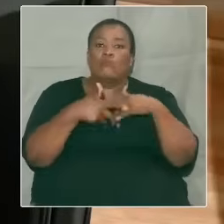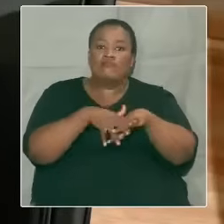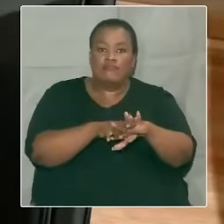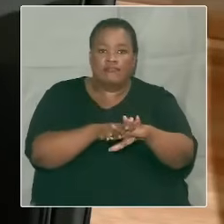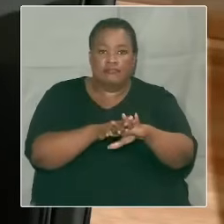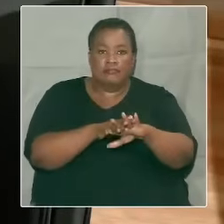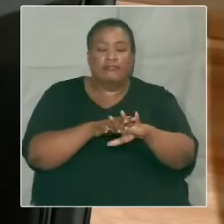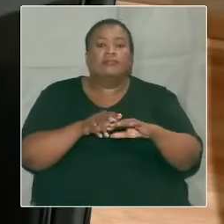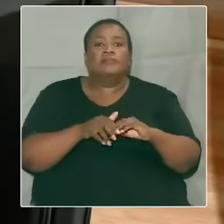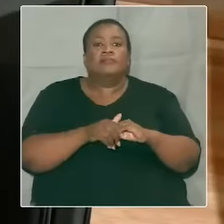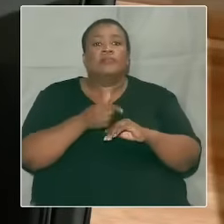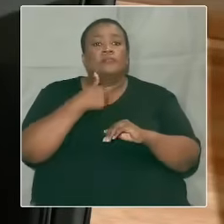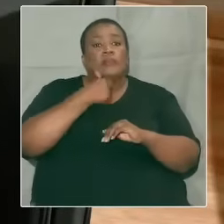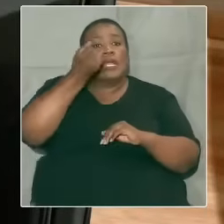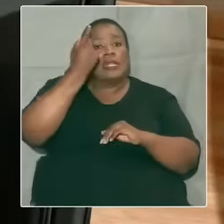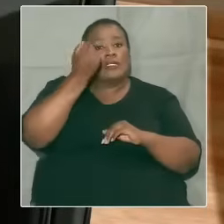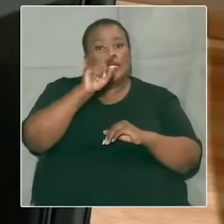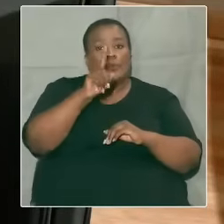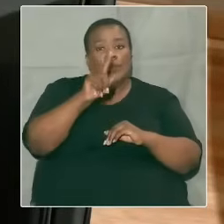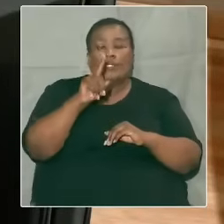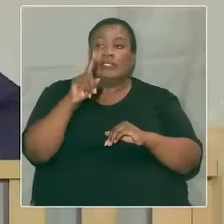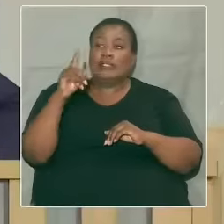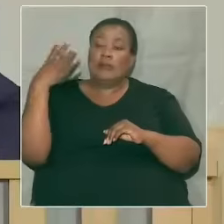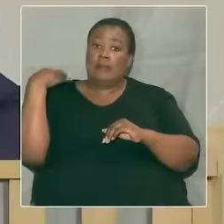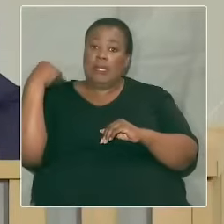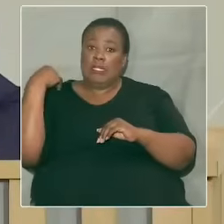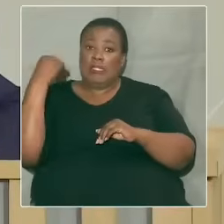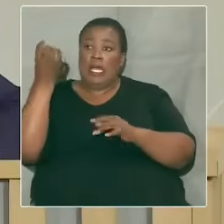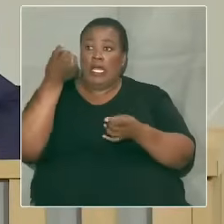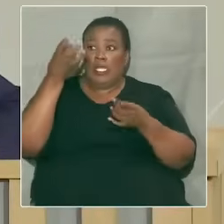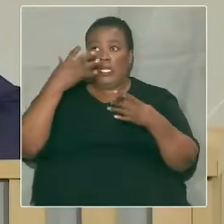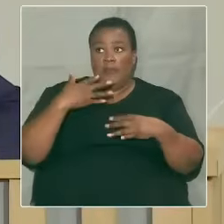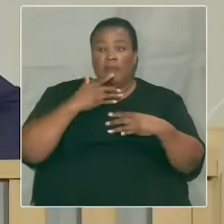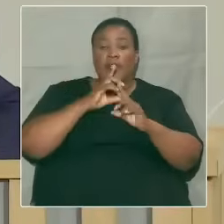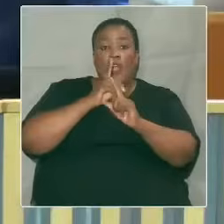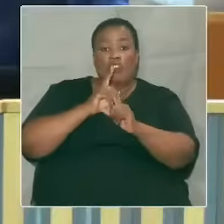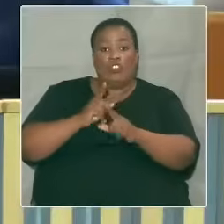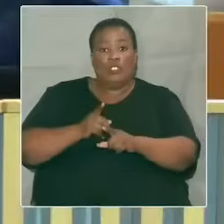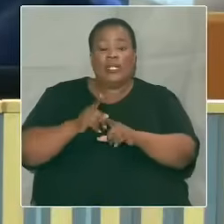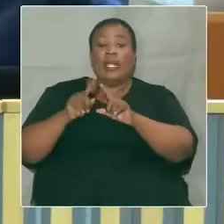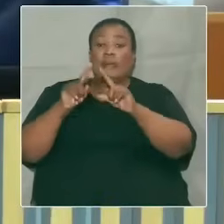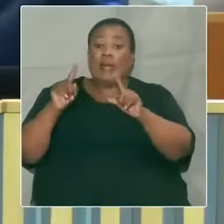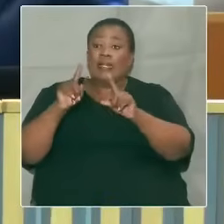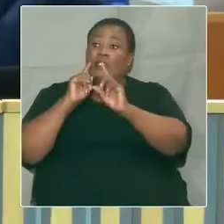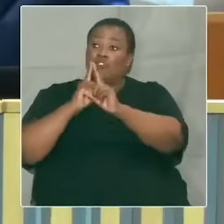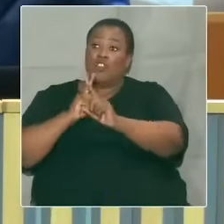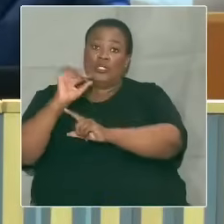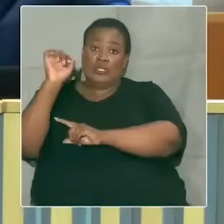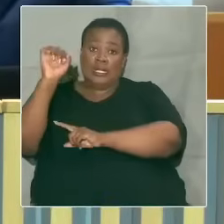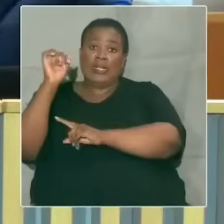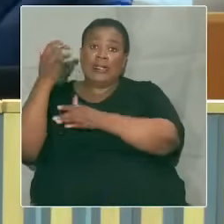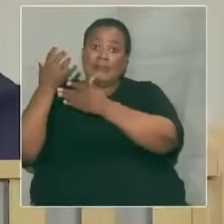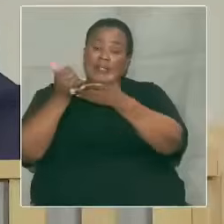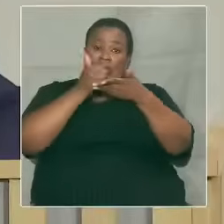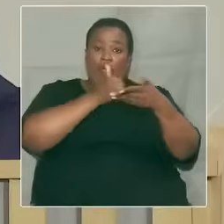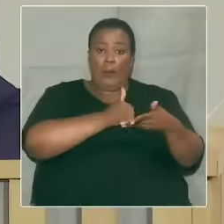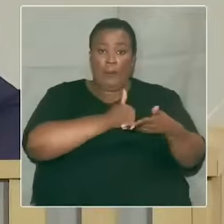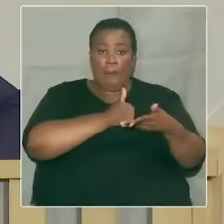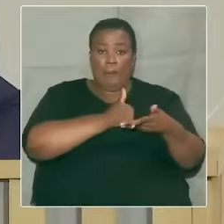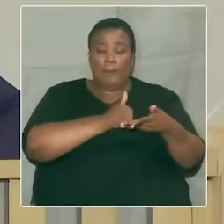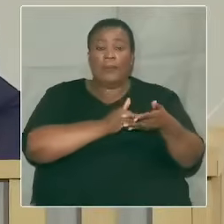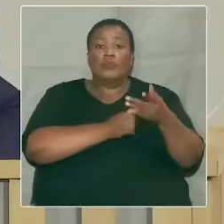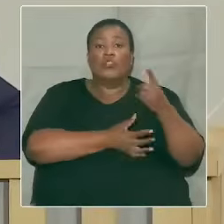is that the Minister, in giving directions, those directions must complement or assist in